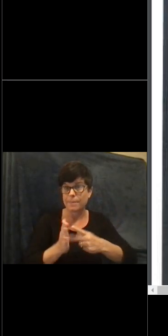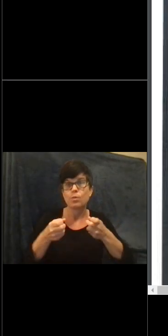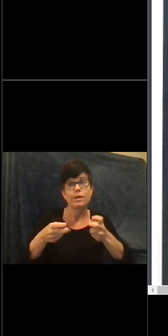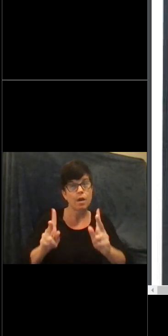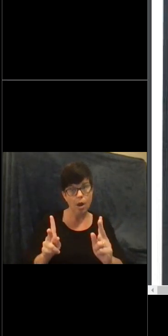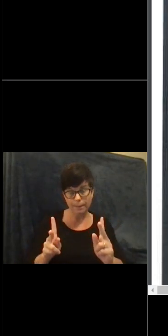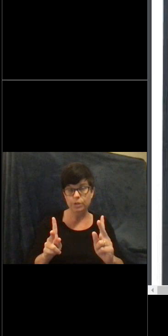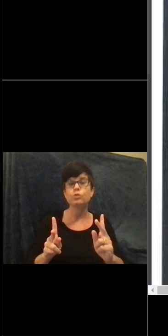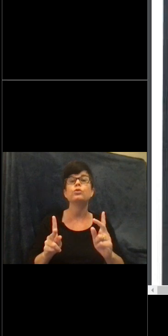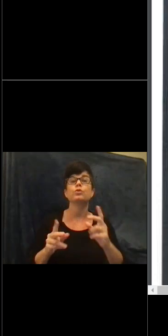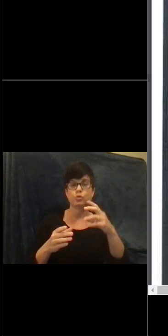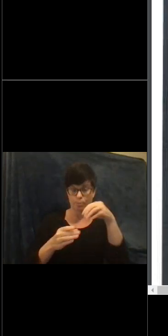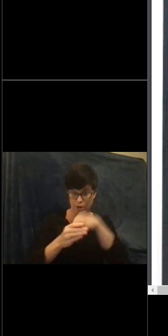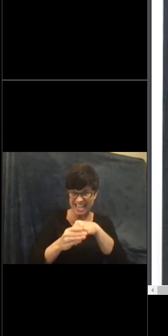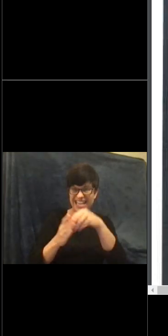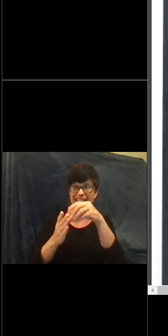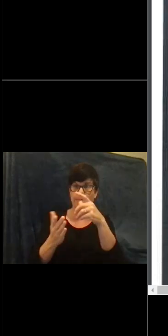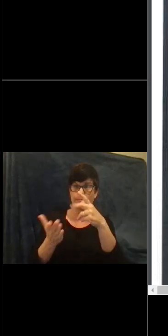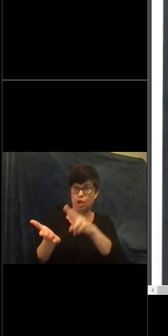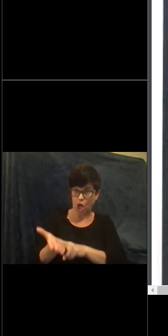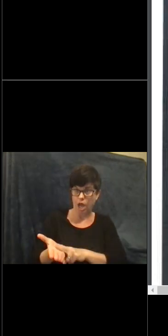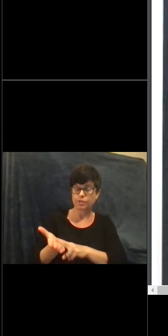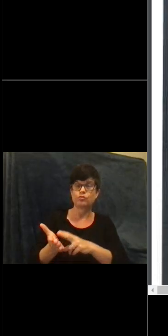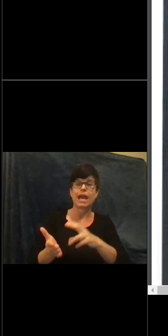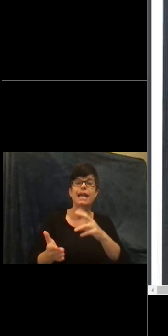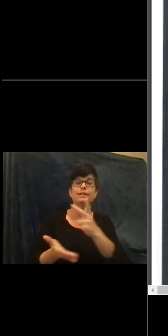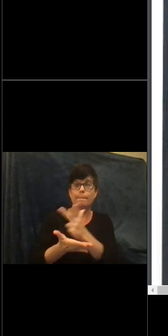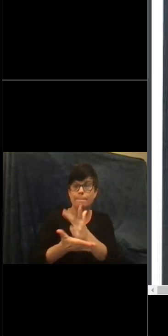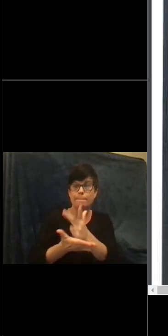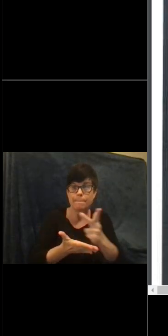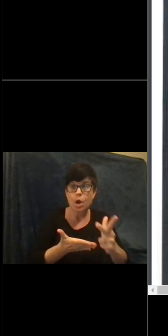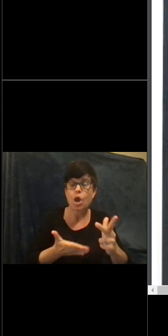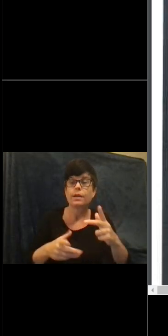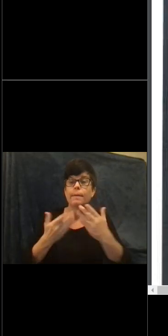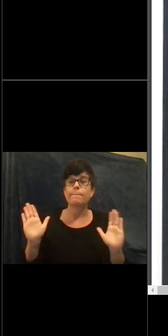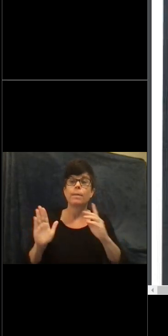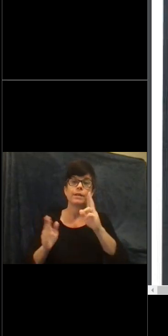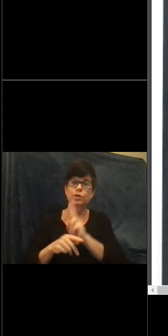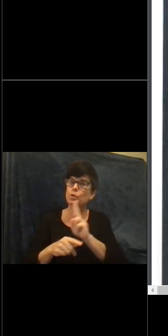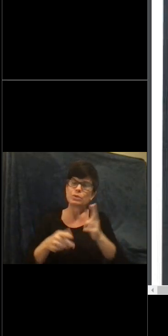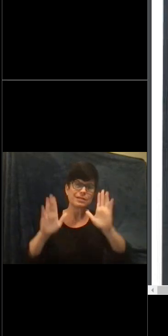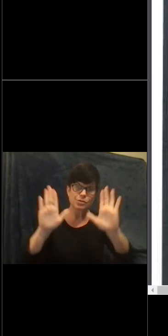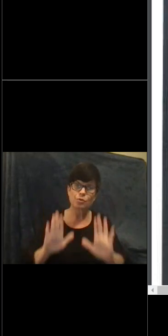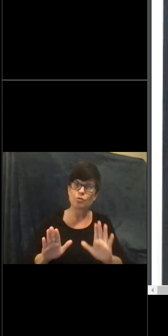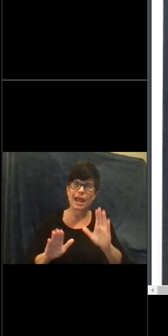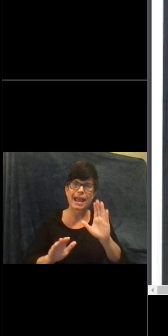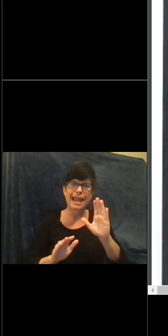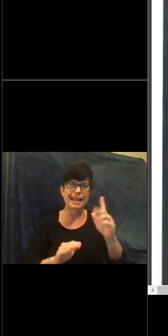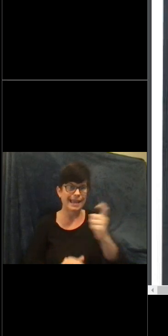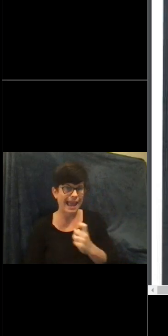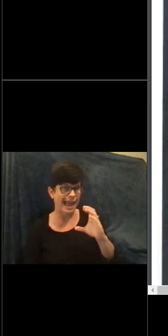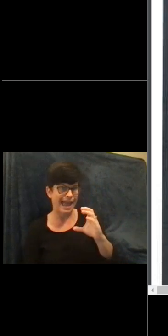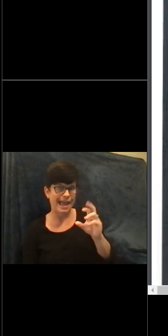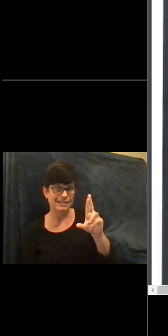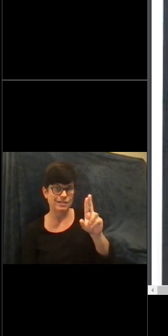public use parking. Board Member Cruz, I think you have a great ask as far as 50 public spaces. I think we could go